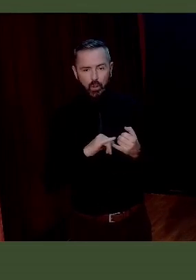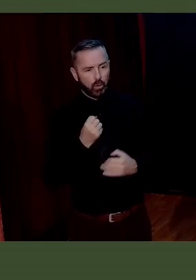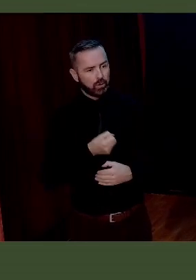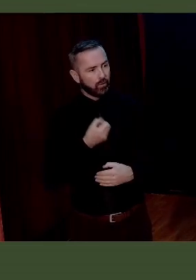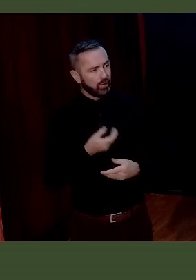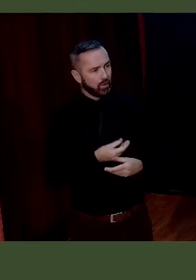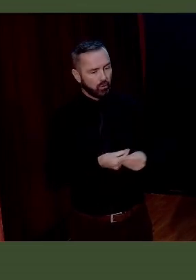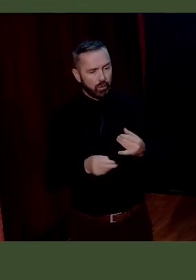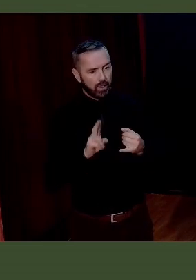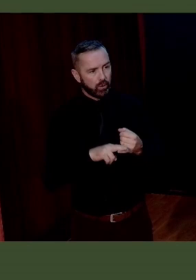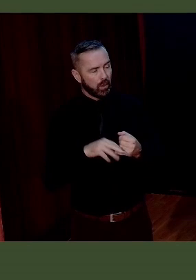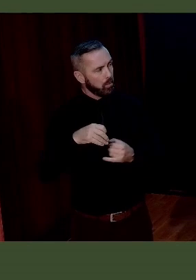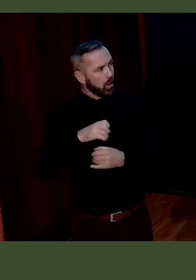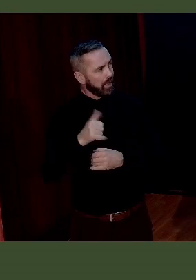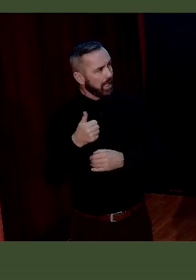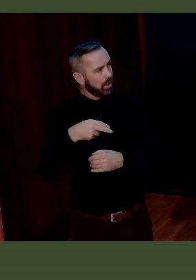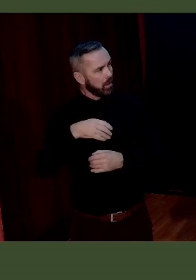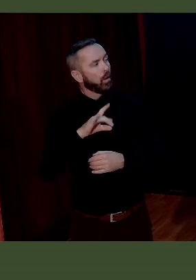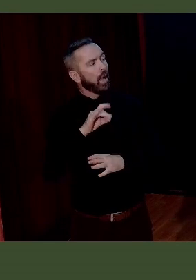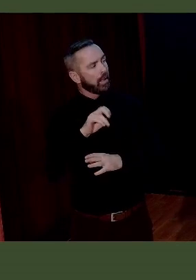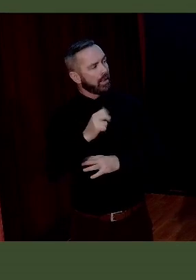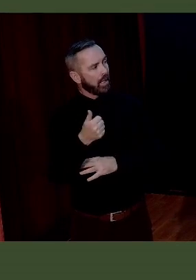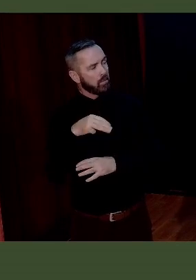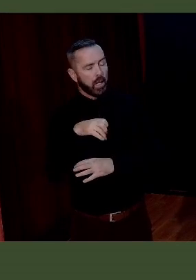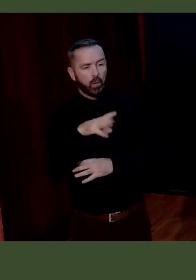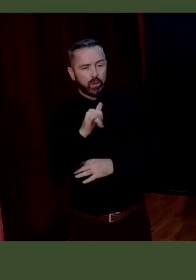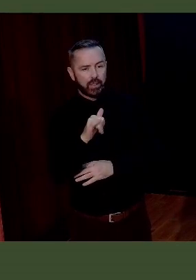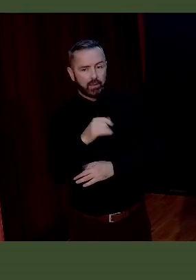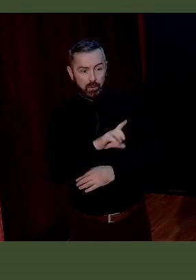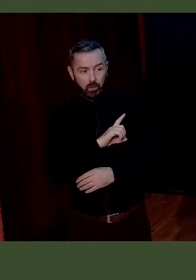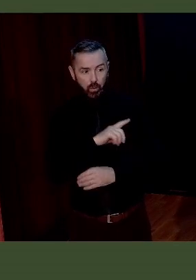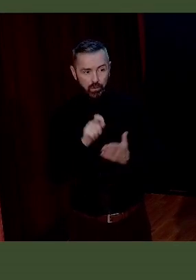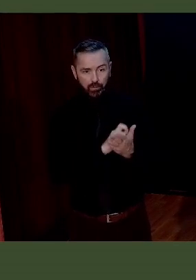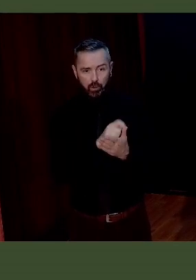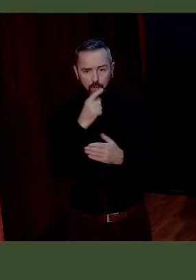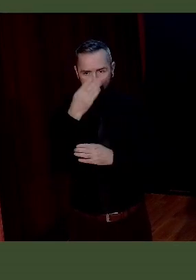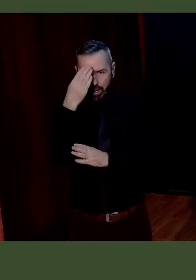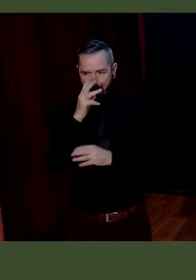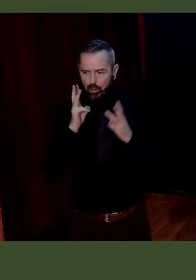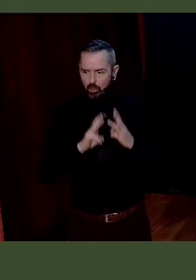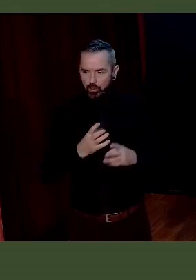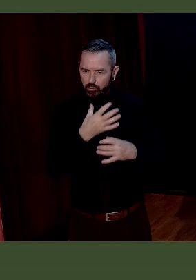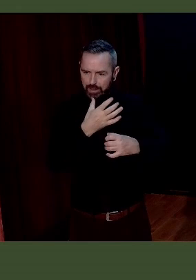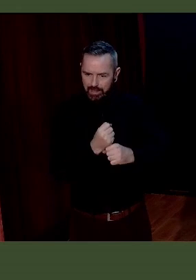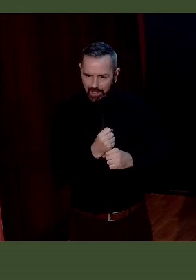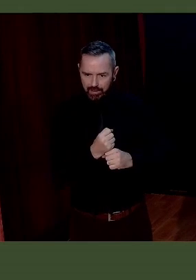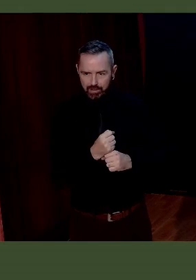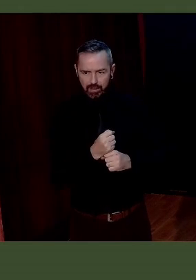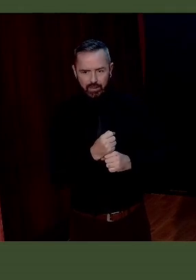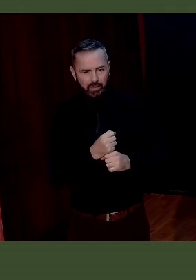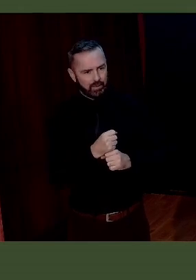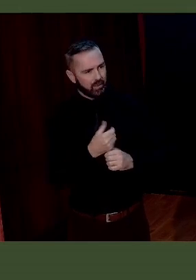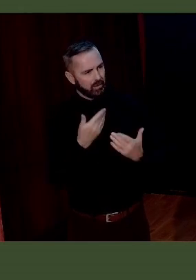was Selina Maloney, who had noted bitterly in 1930 how, despite winning the vote, Irish women retained, and I quote, their